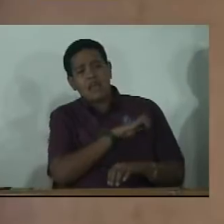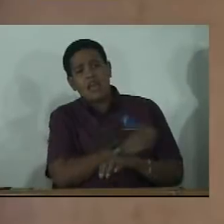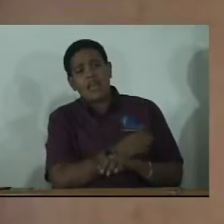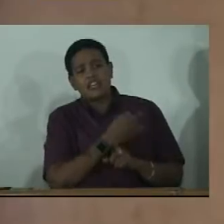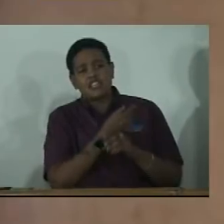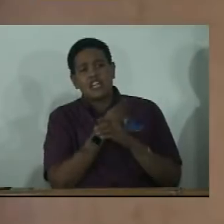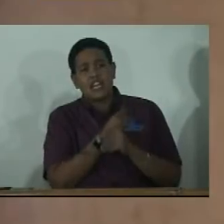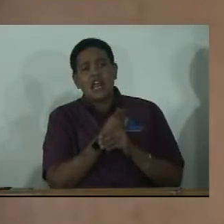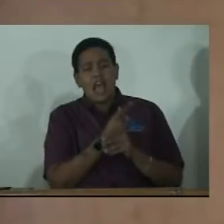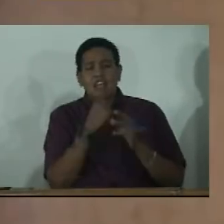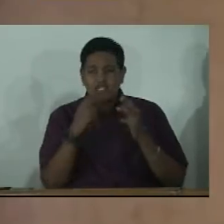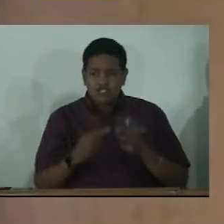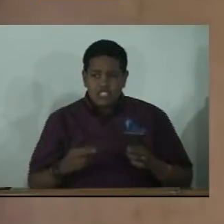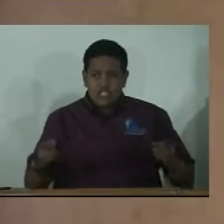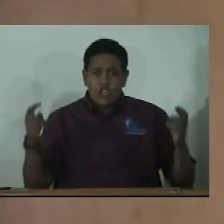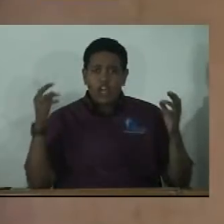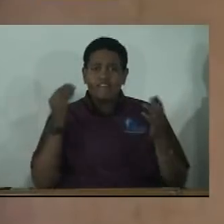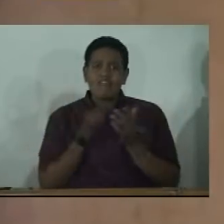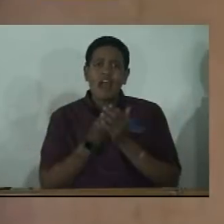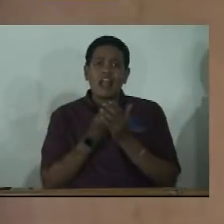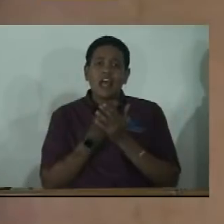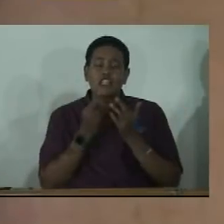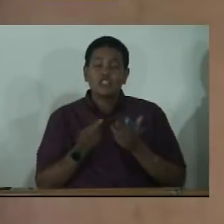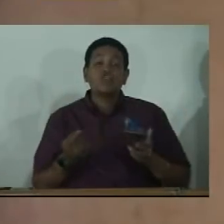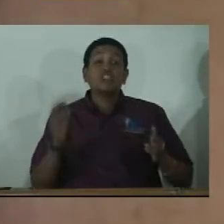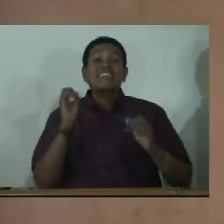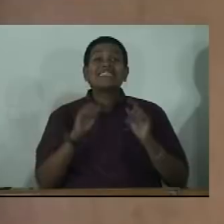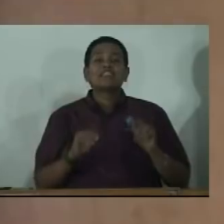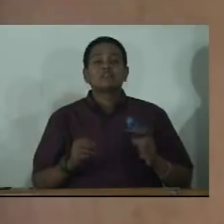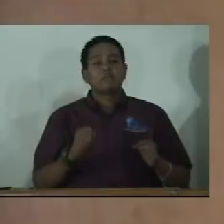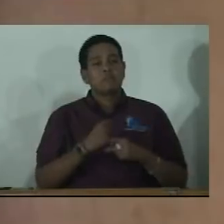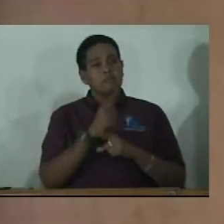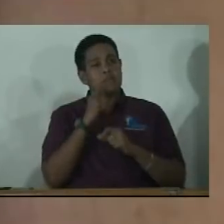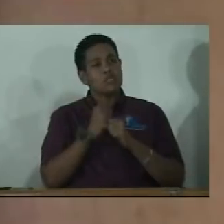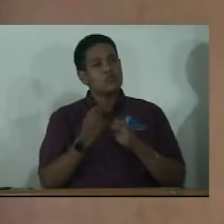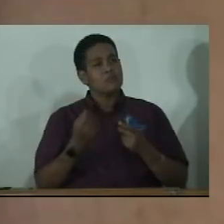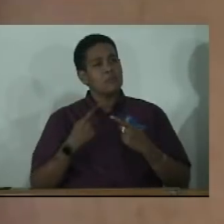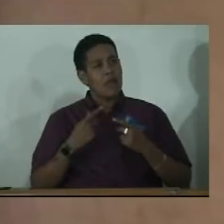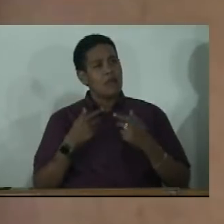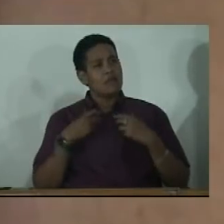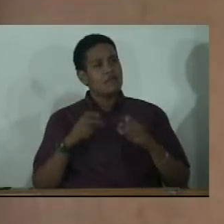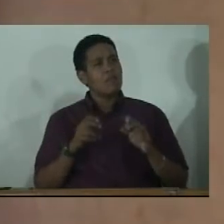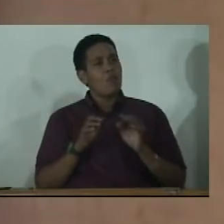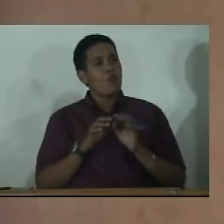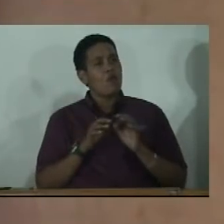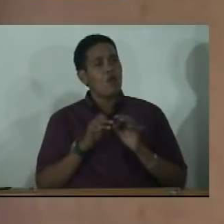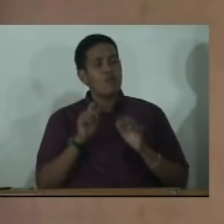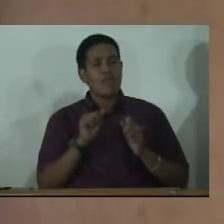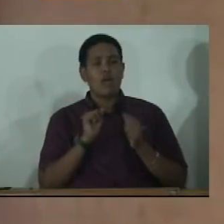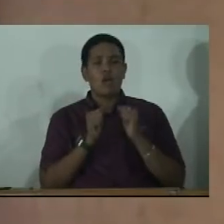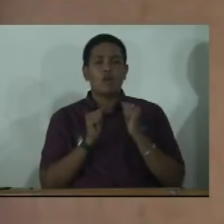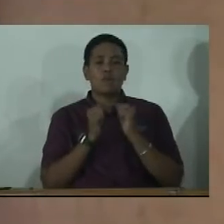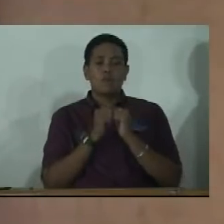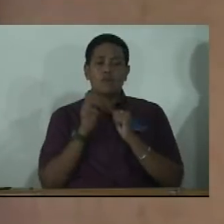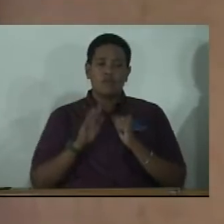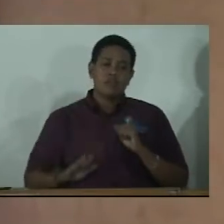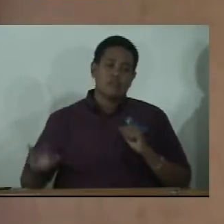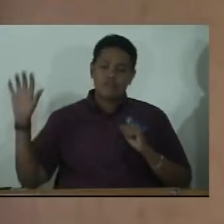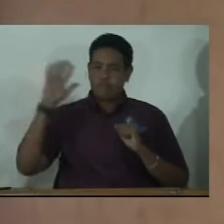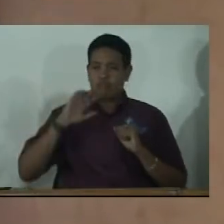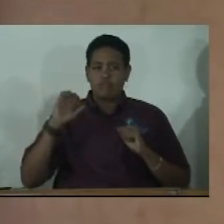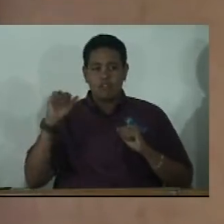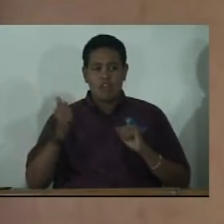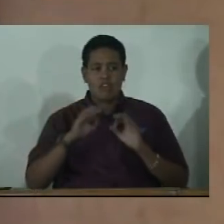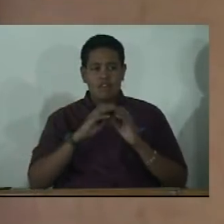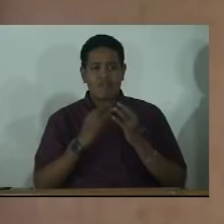land, financial resources that will compete with their